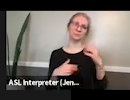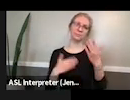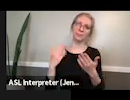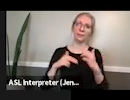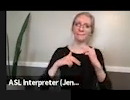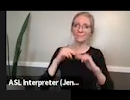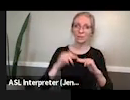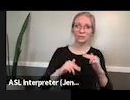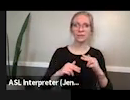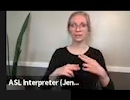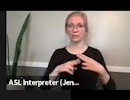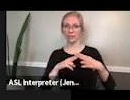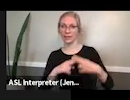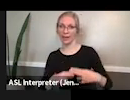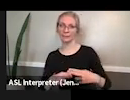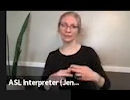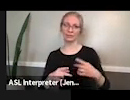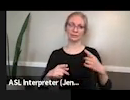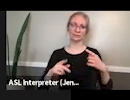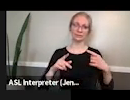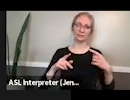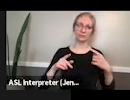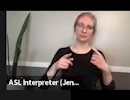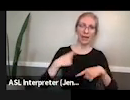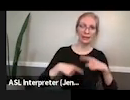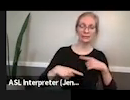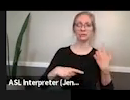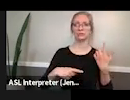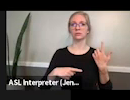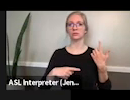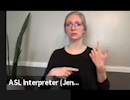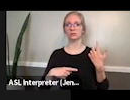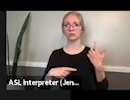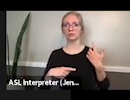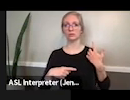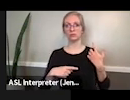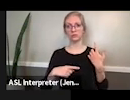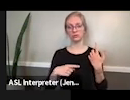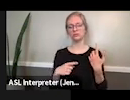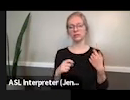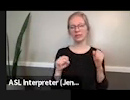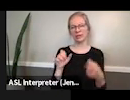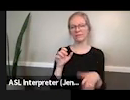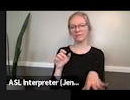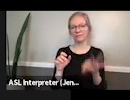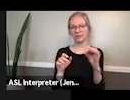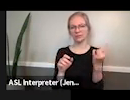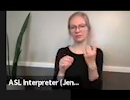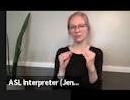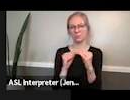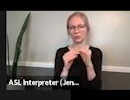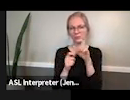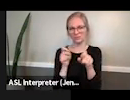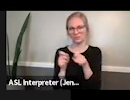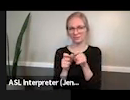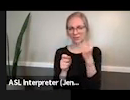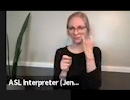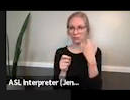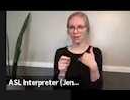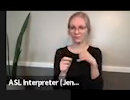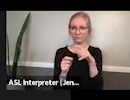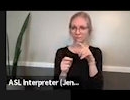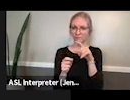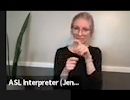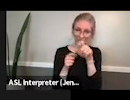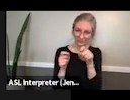naming, signing, I can try to find something more specific if you have a more specific question. Lisa, do you have anything to